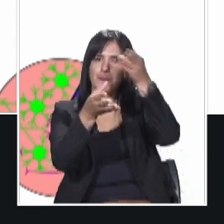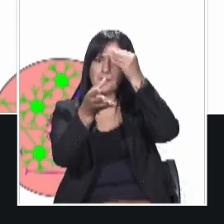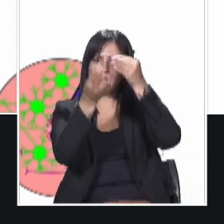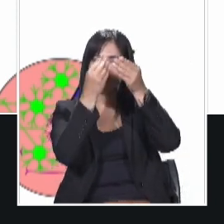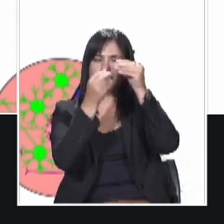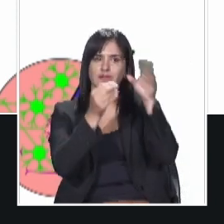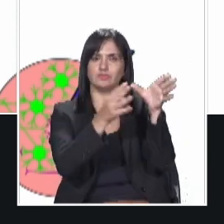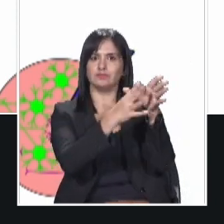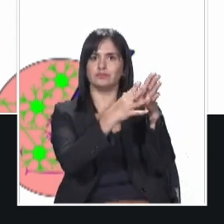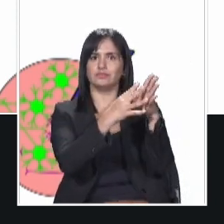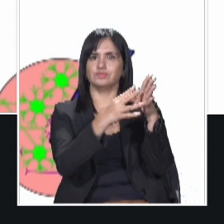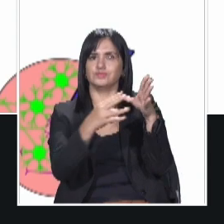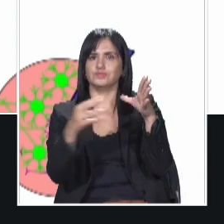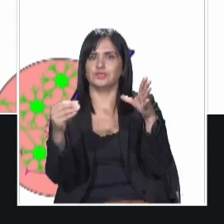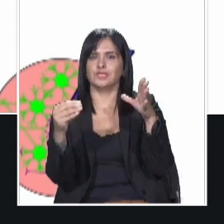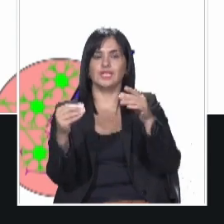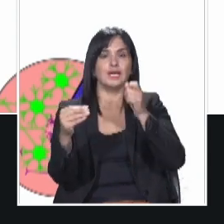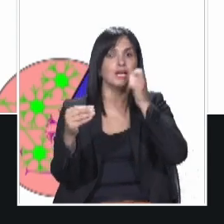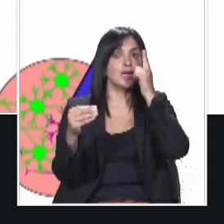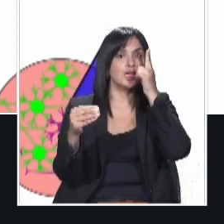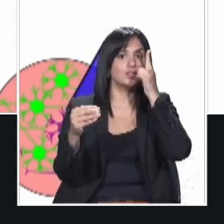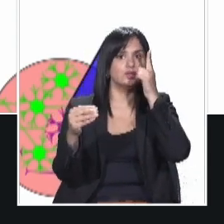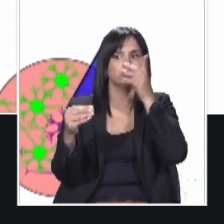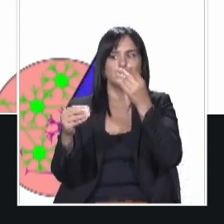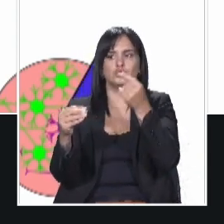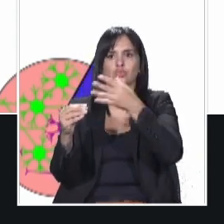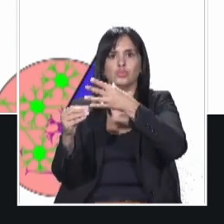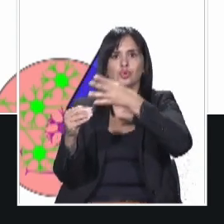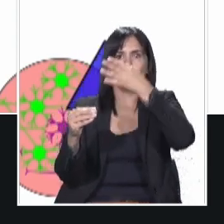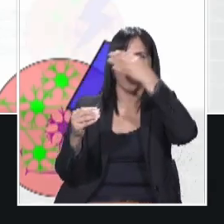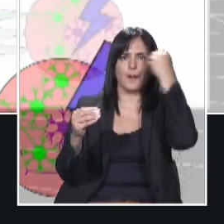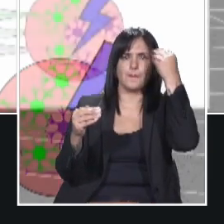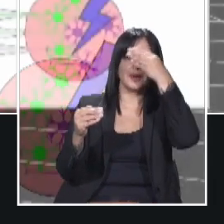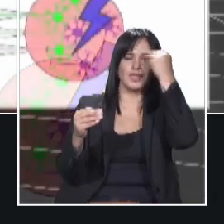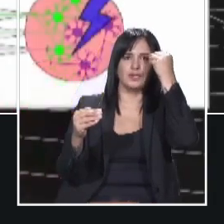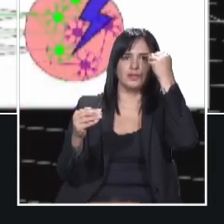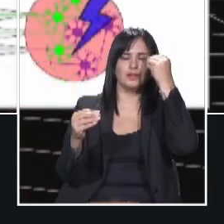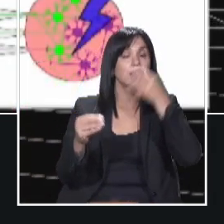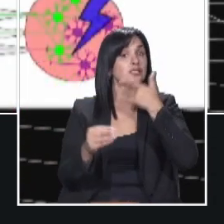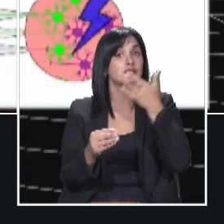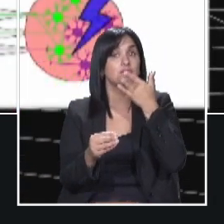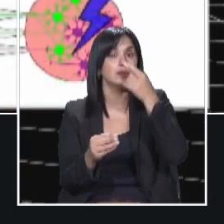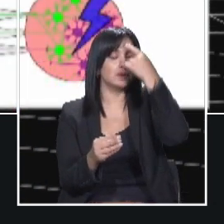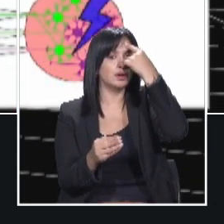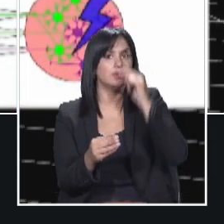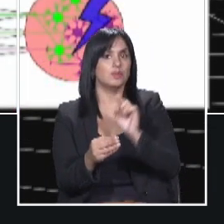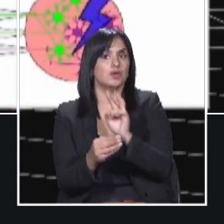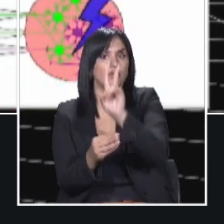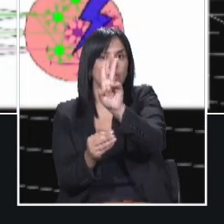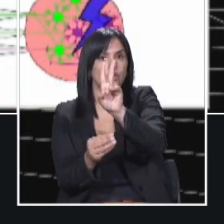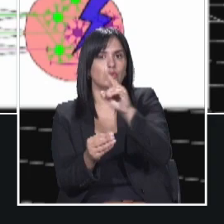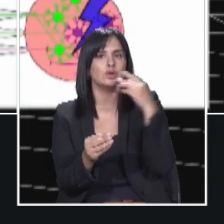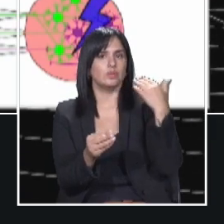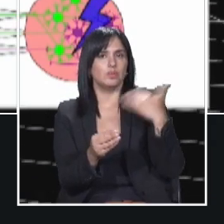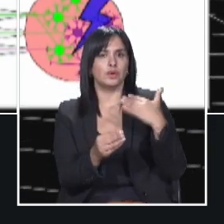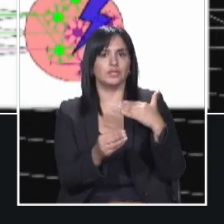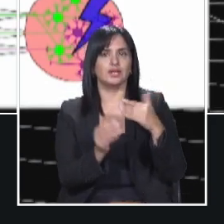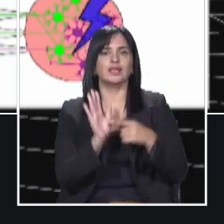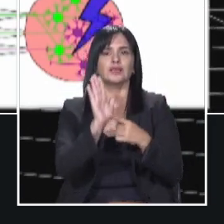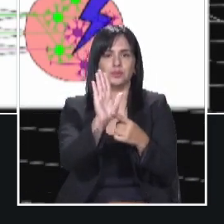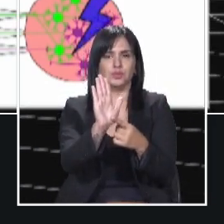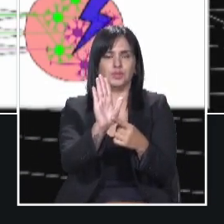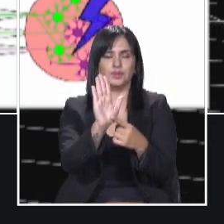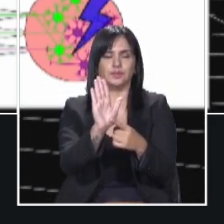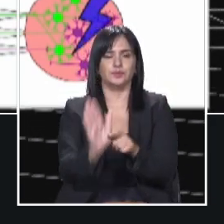learn. It's very primitive, it's very simple, right? But there are two key things I want to point out here. First, as